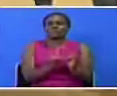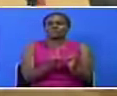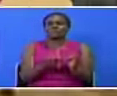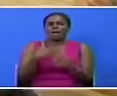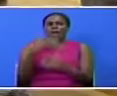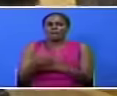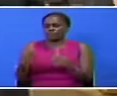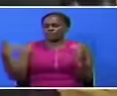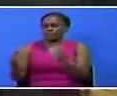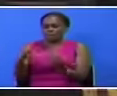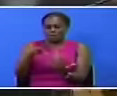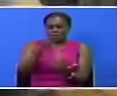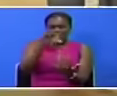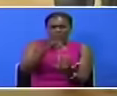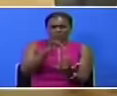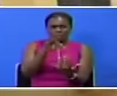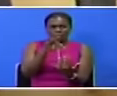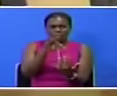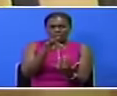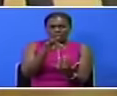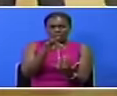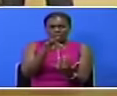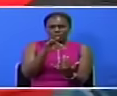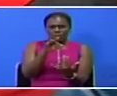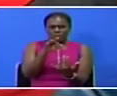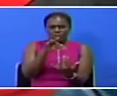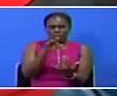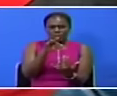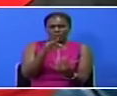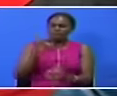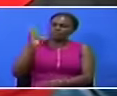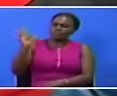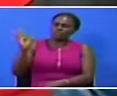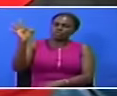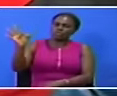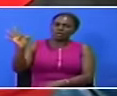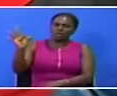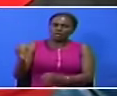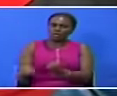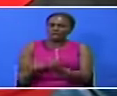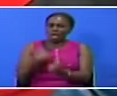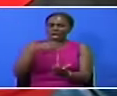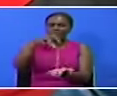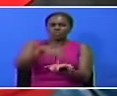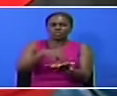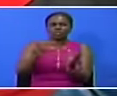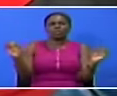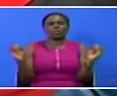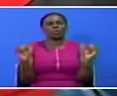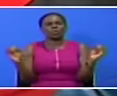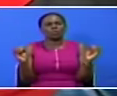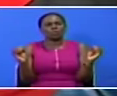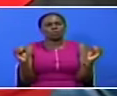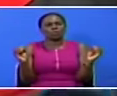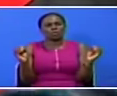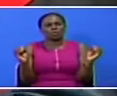party primaries, running as independent candidates. In future, we'll even create space, like in other jurisdictions,